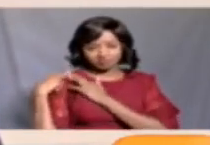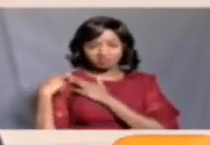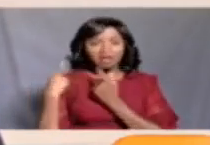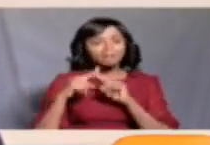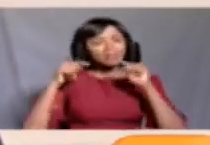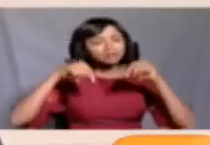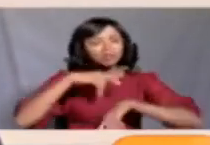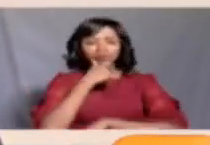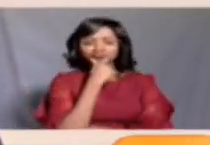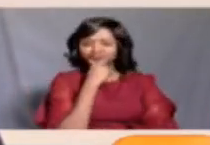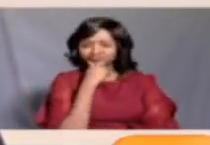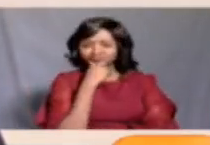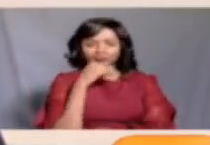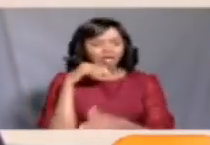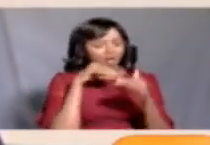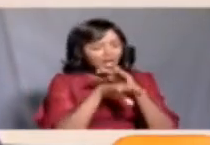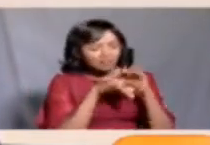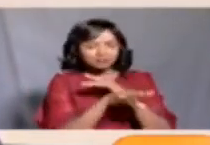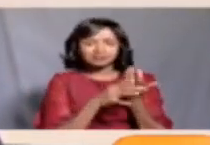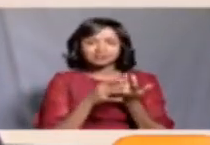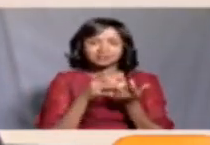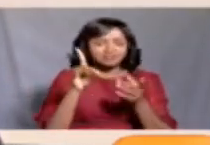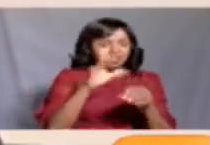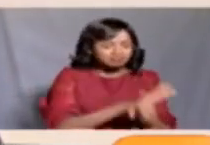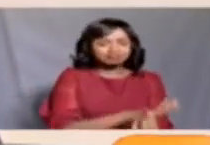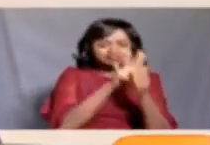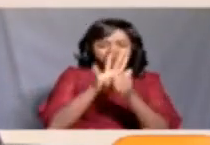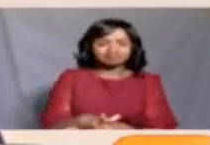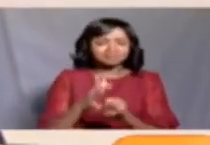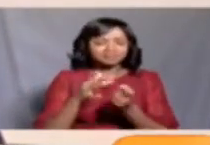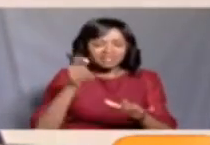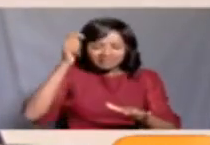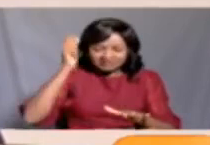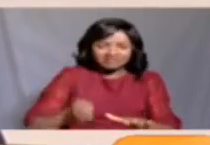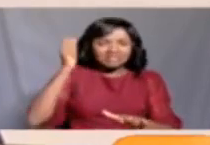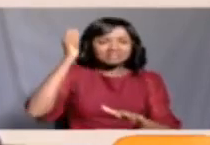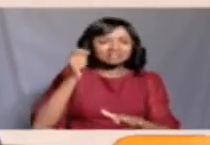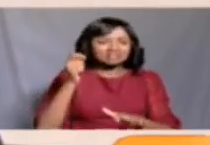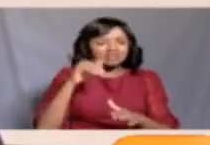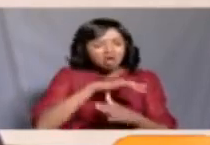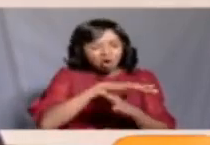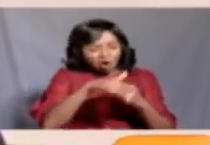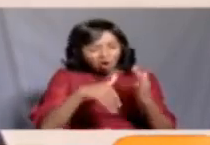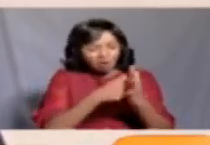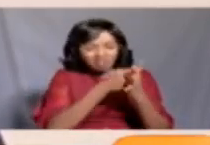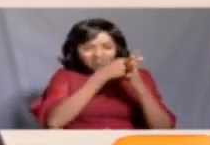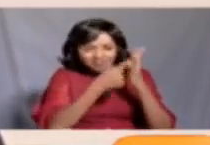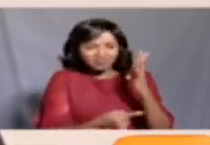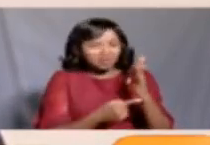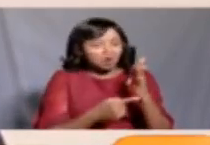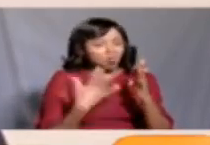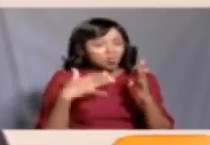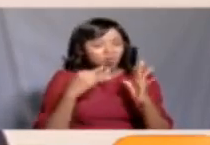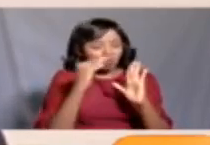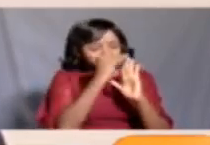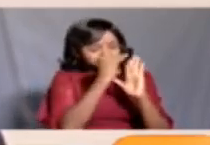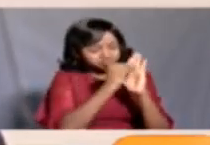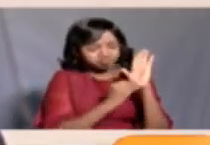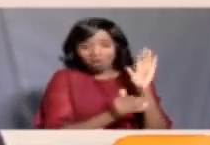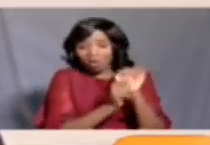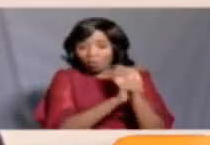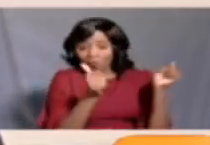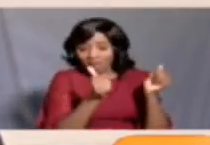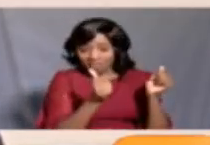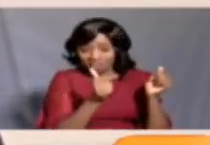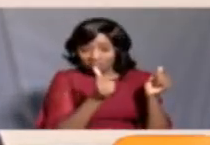question of access, lack of discrimination, justice, as Joyce is talking about, all those things have been covered really adequately. Mm-hmm. And I think that it will just